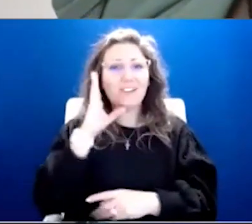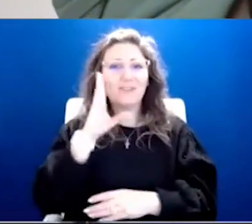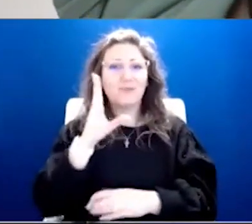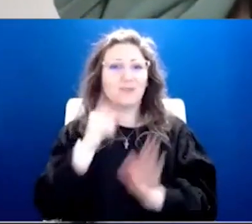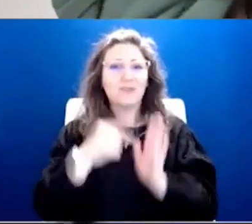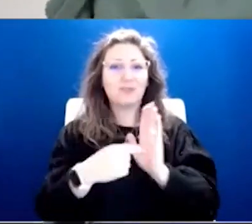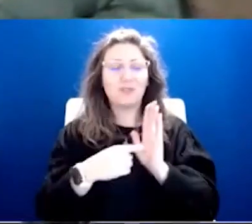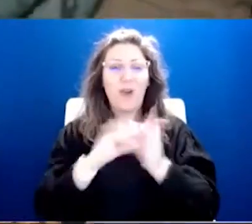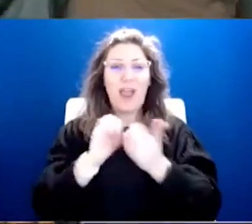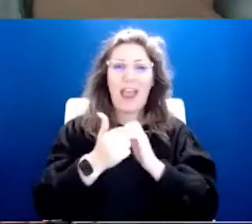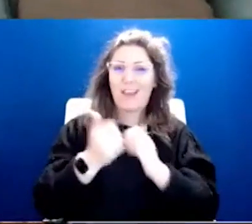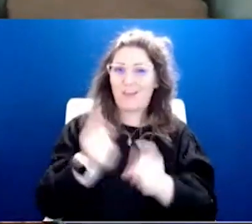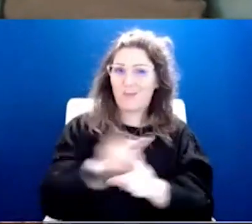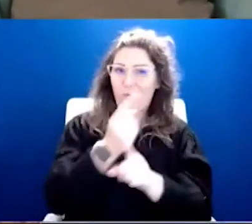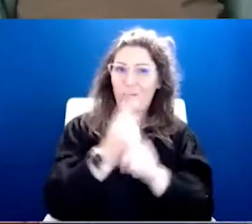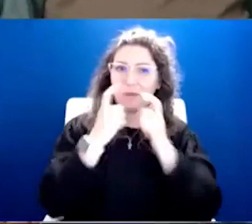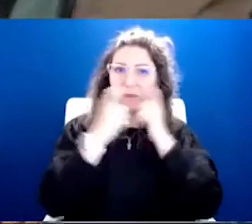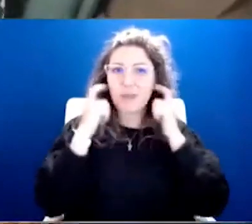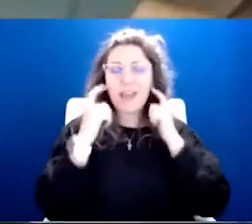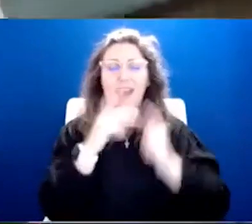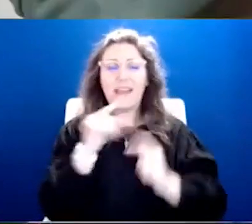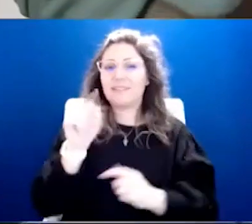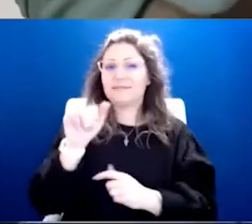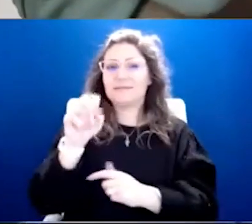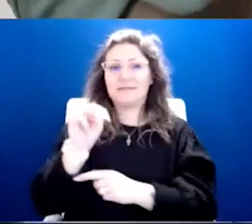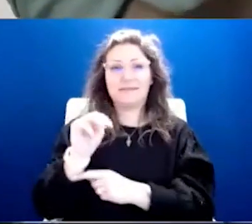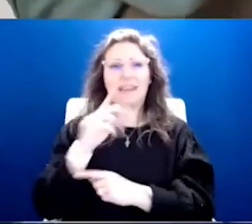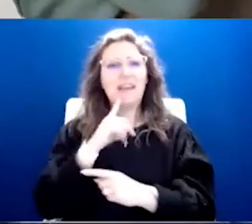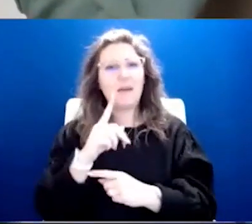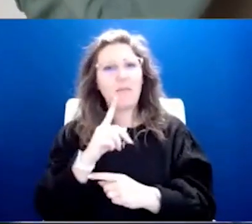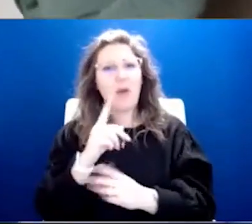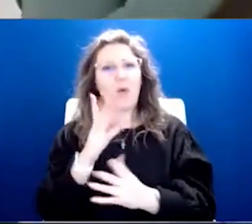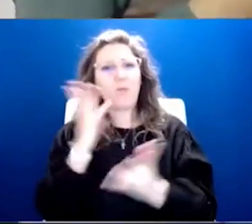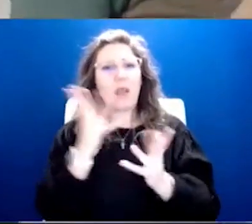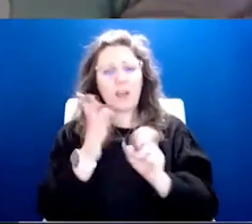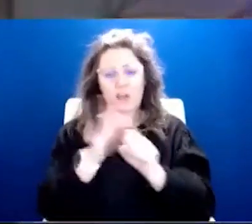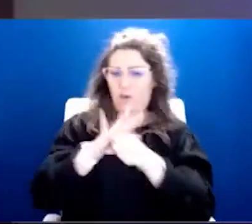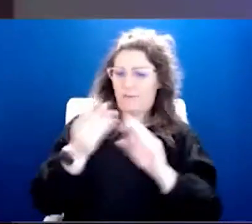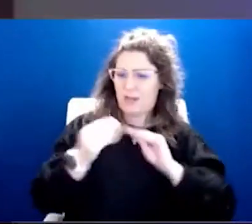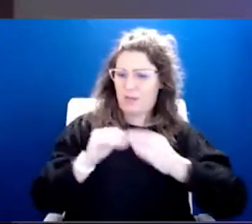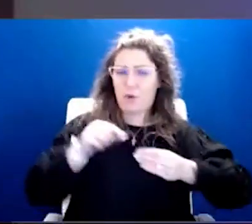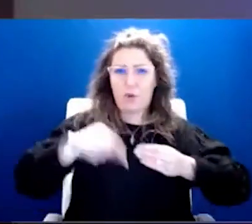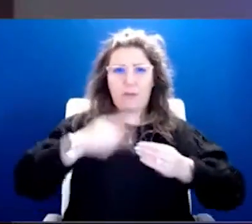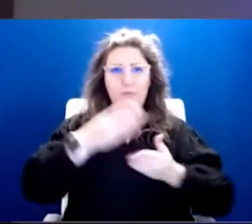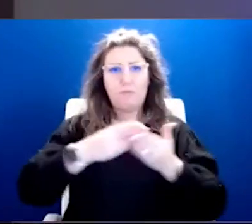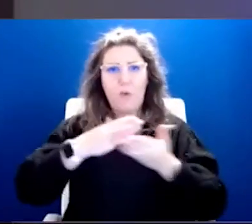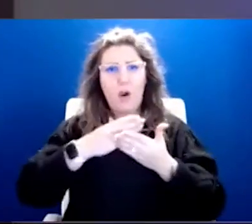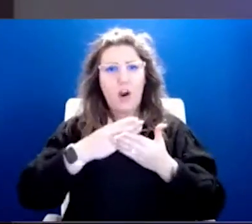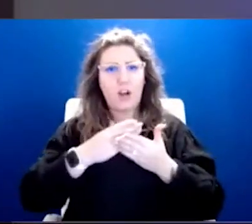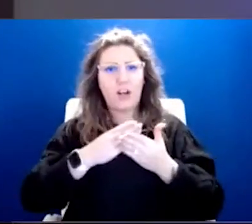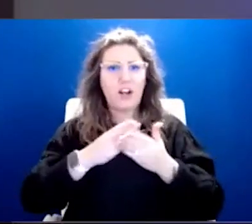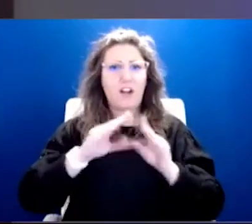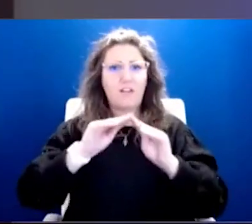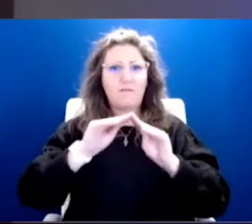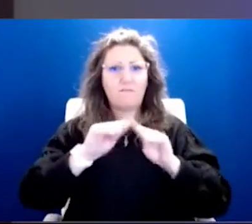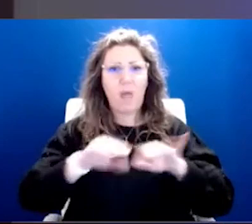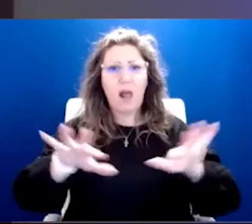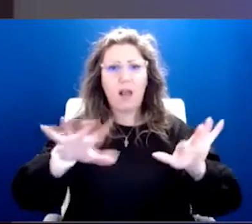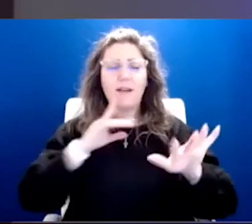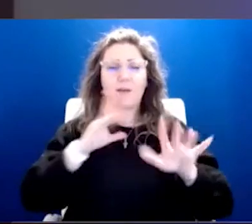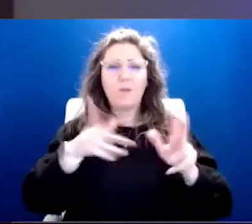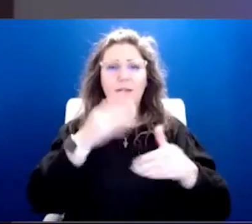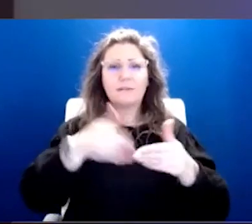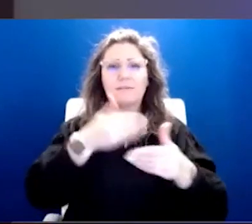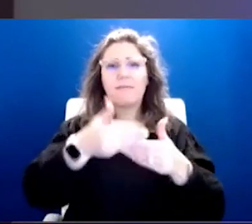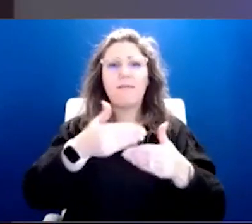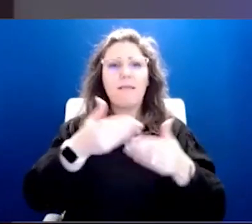Tim Williamson, with what our COVID numbers are telling us about this stage of the pandemic and what's coming up next in the next following